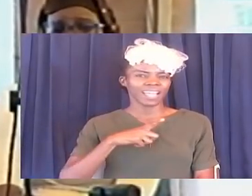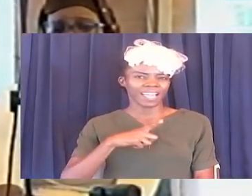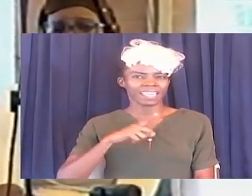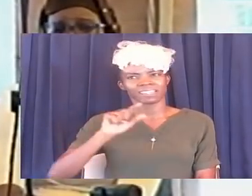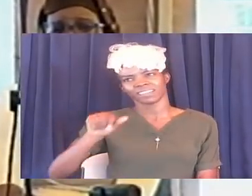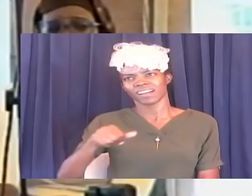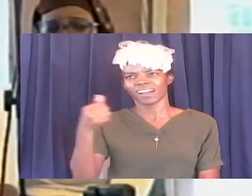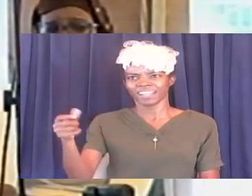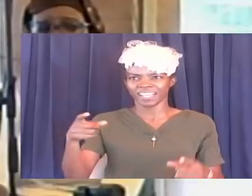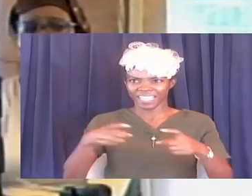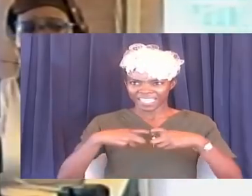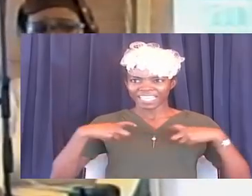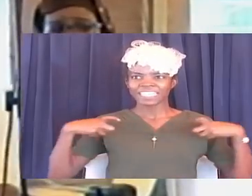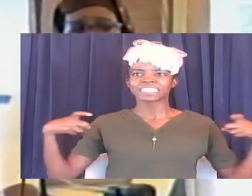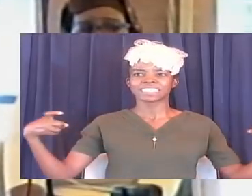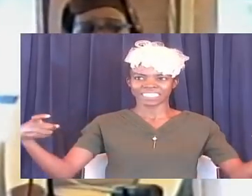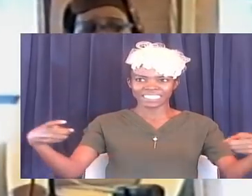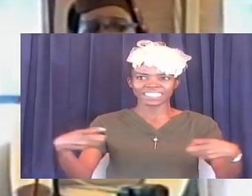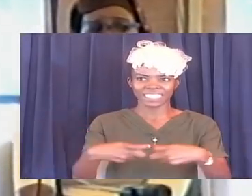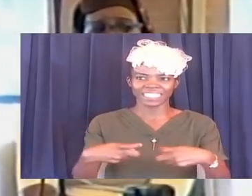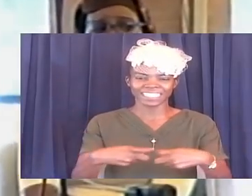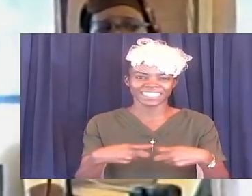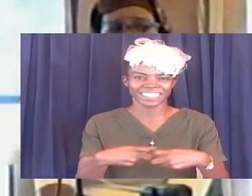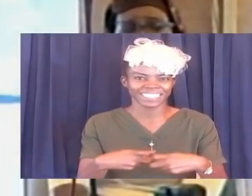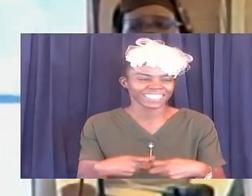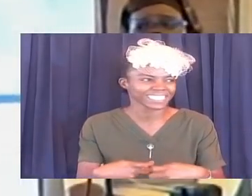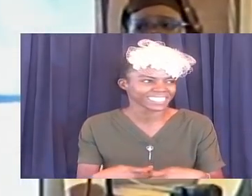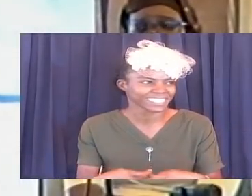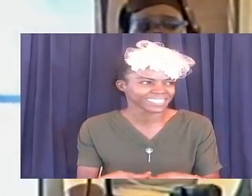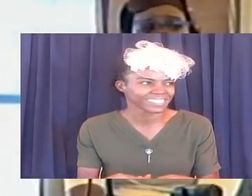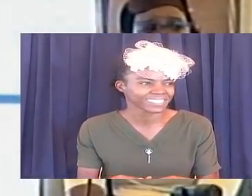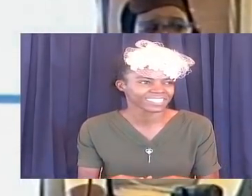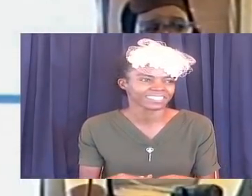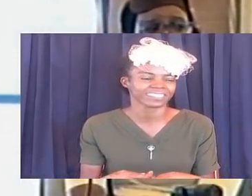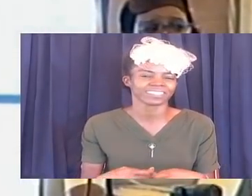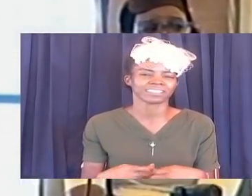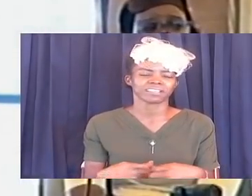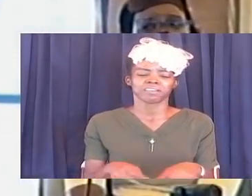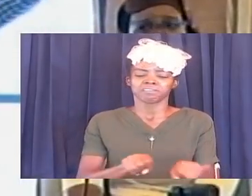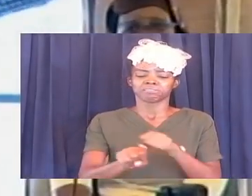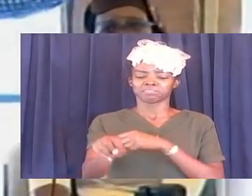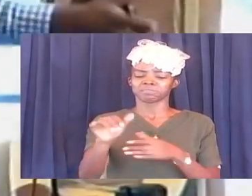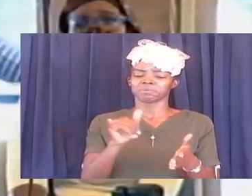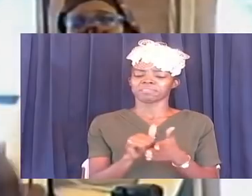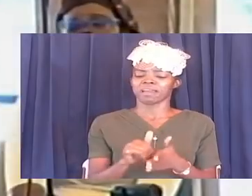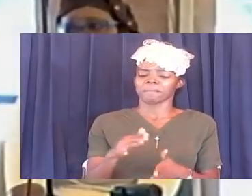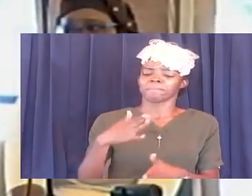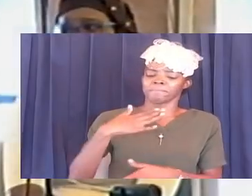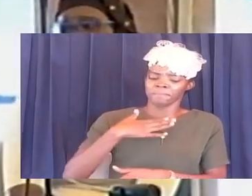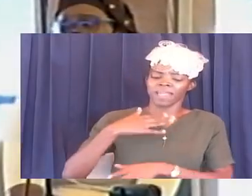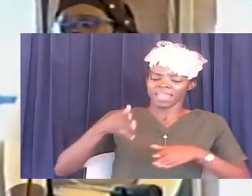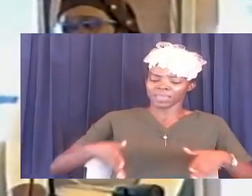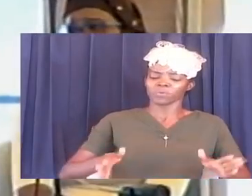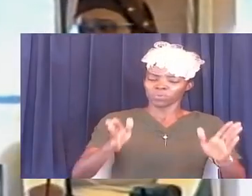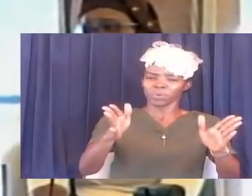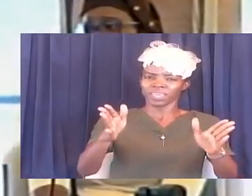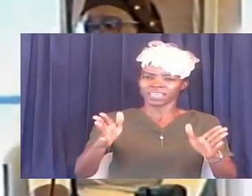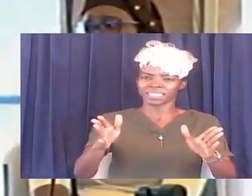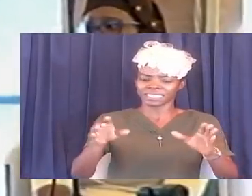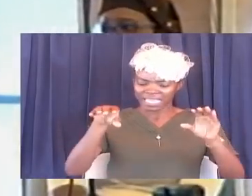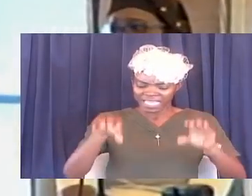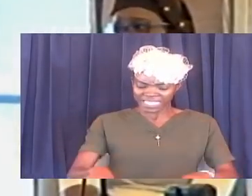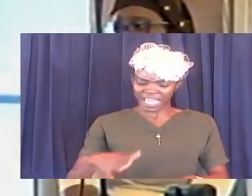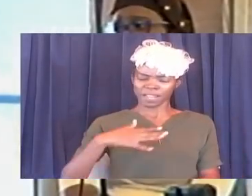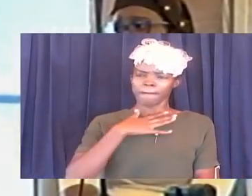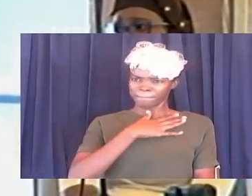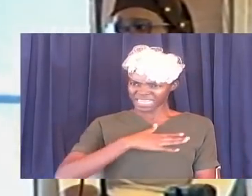Hallelujah. So that my ways, hallelujah, will become as you are. Hallelujah. So